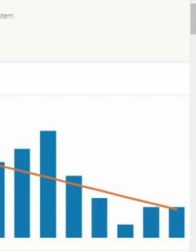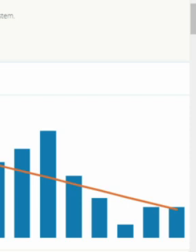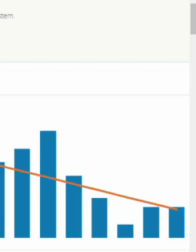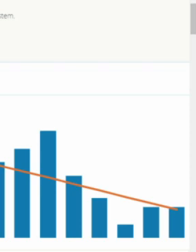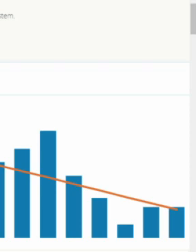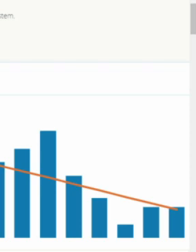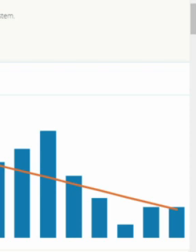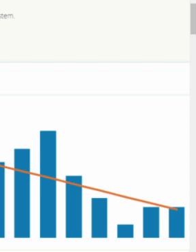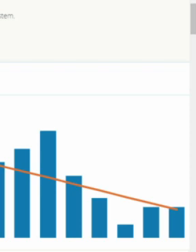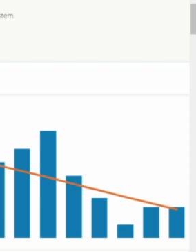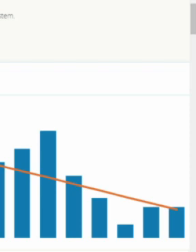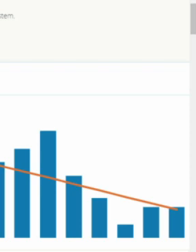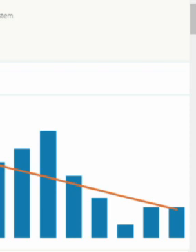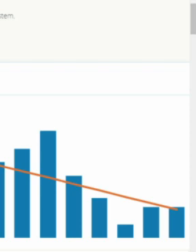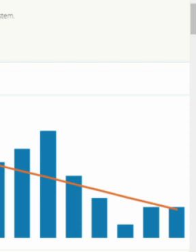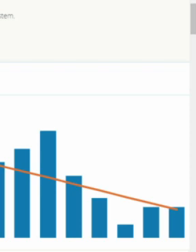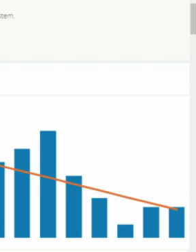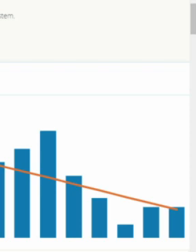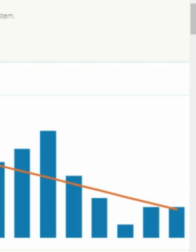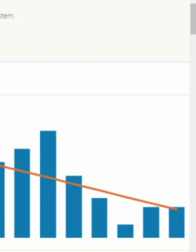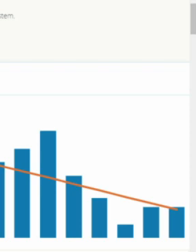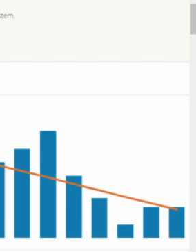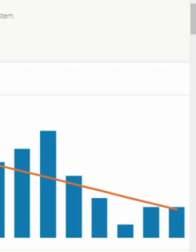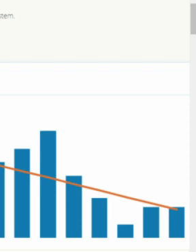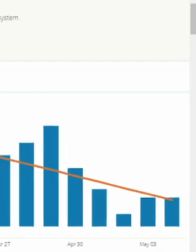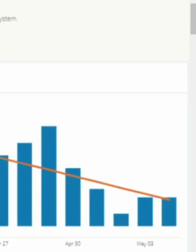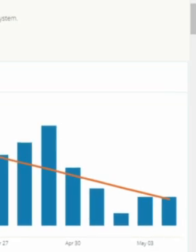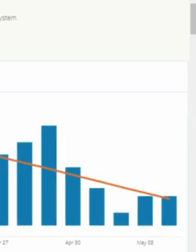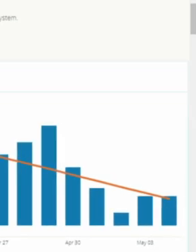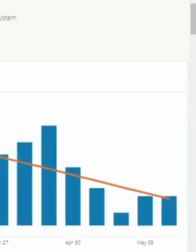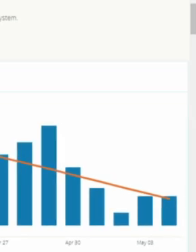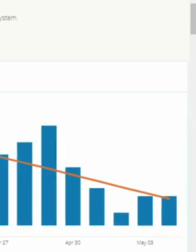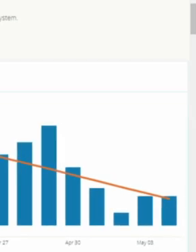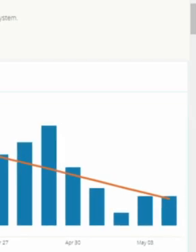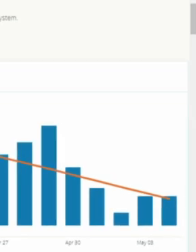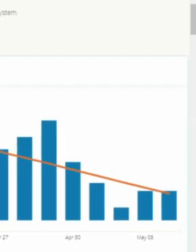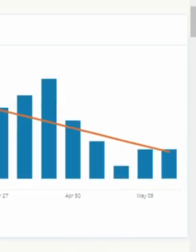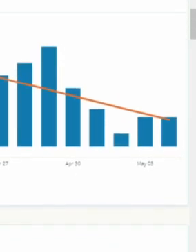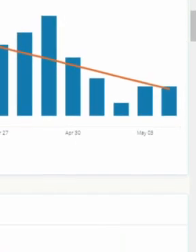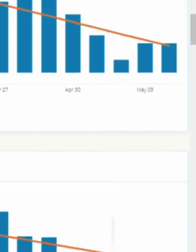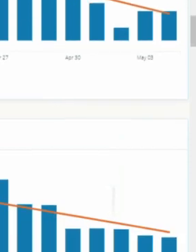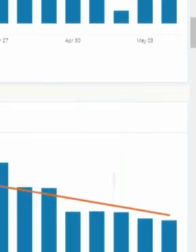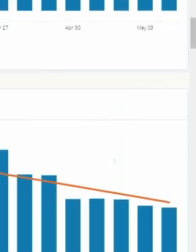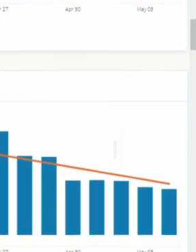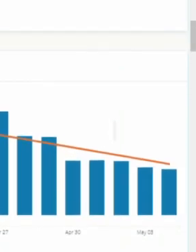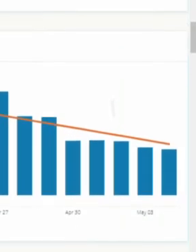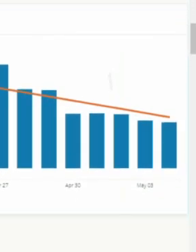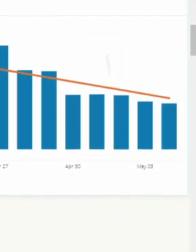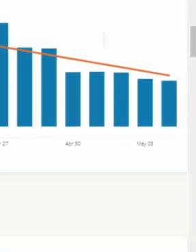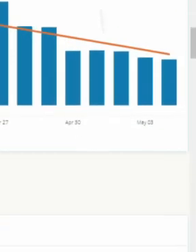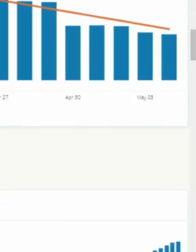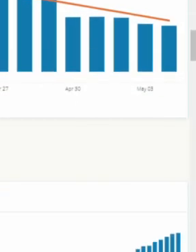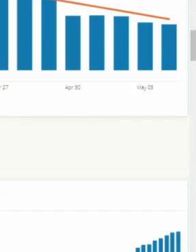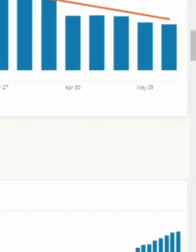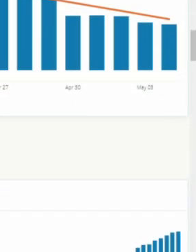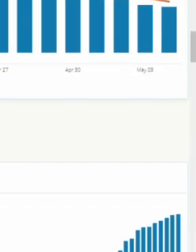the demographics of those who test positive, the demographics of those who are tested, and all the rest.